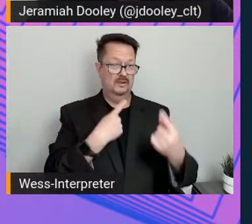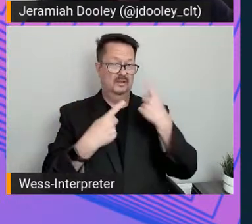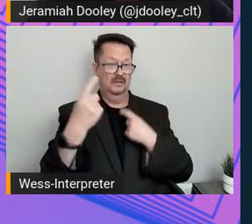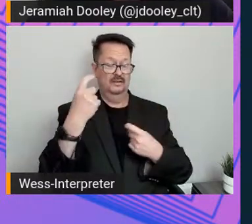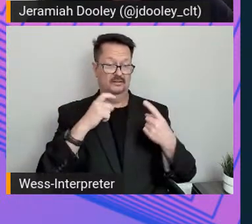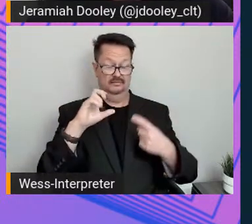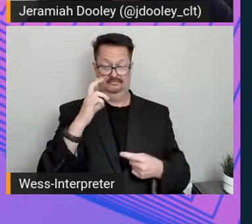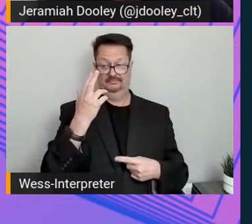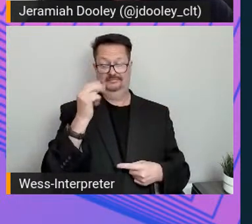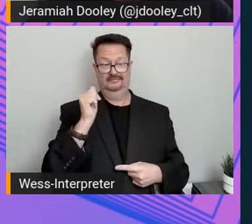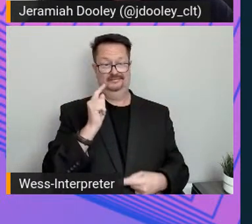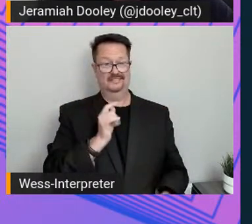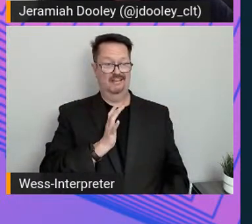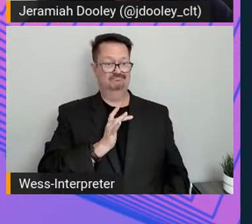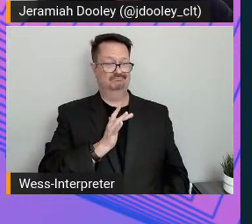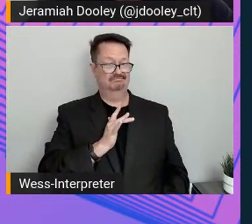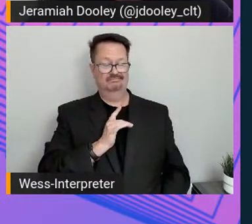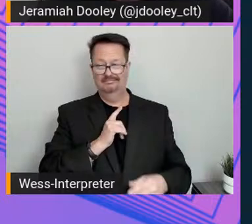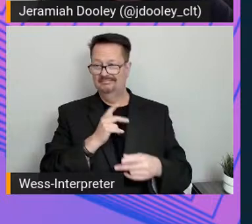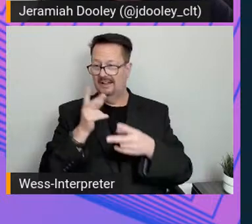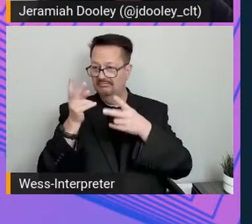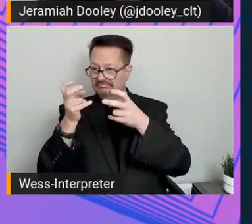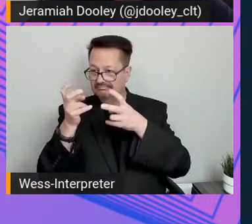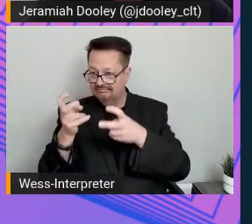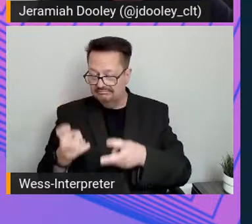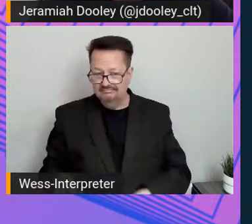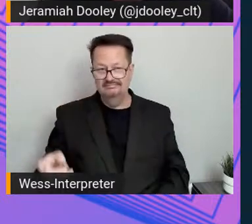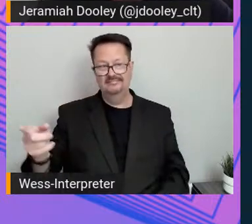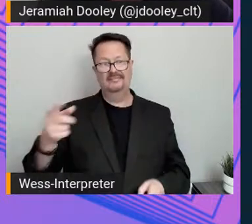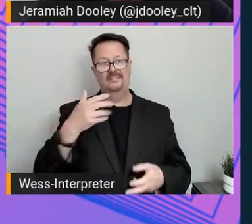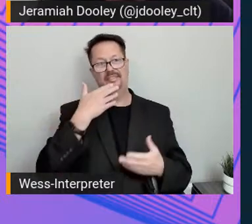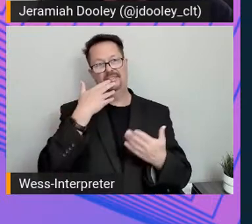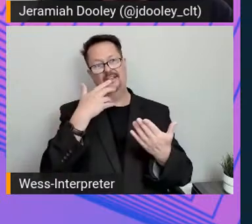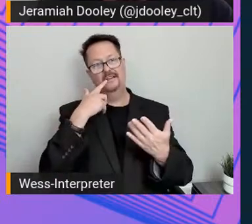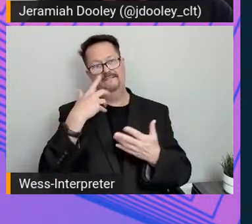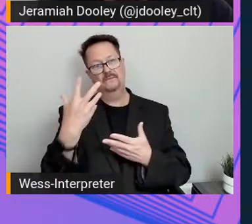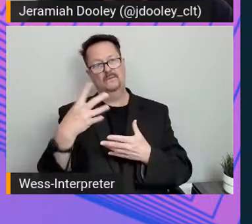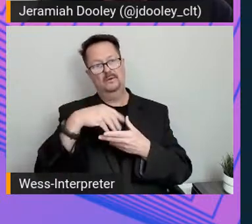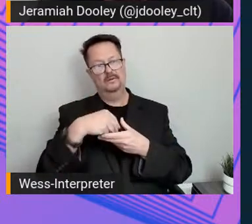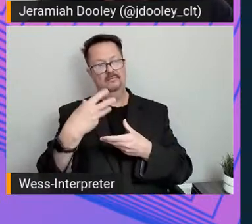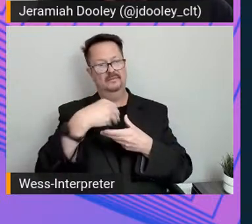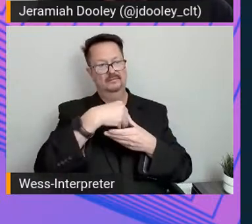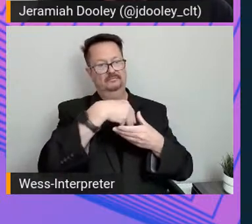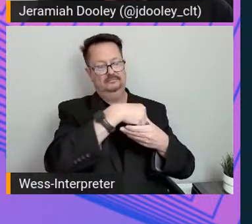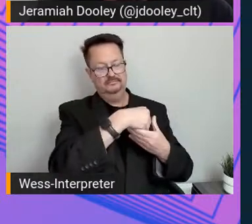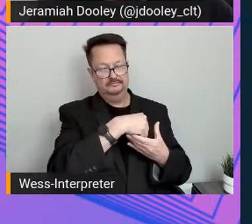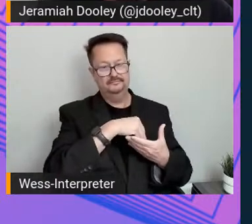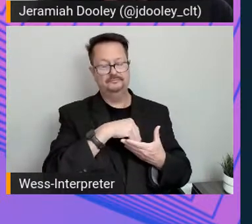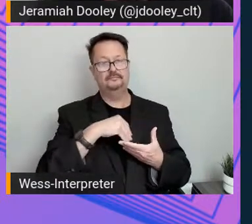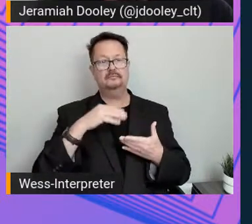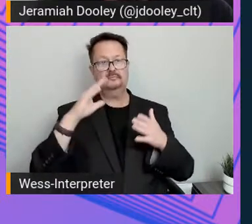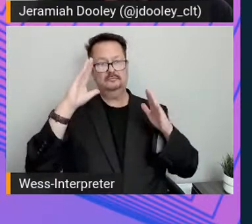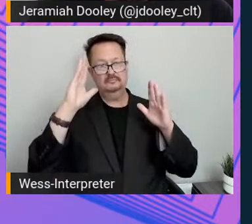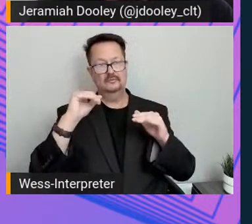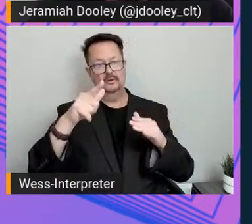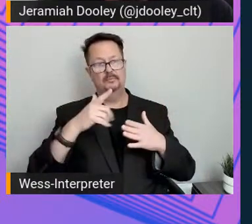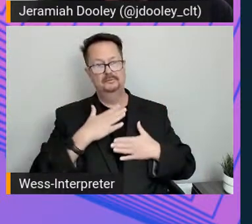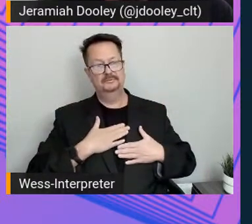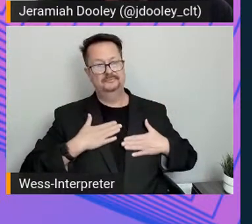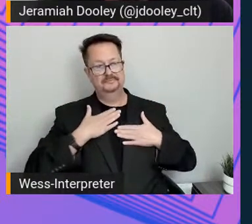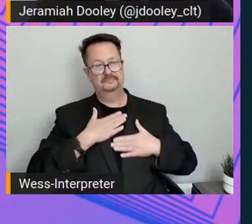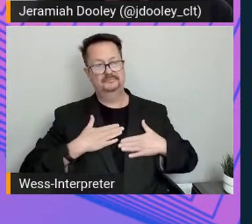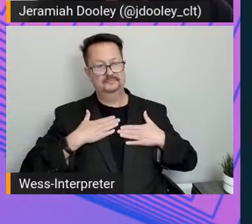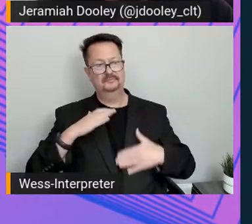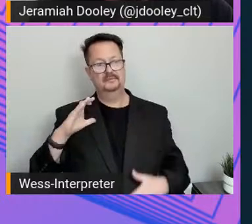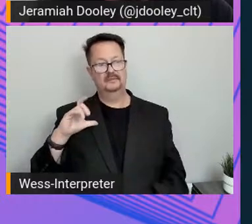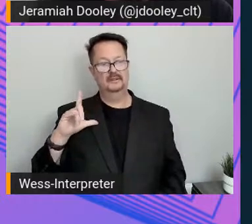one of the highlights of this for me. Thank you all for participating as much as you have, and I hope you enjoy. Well,